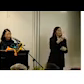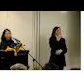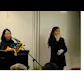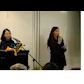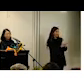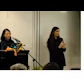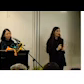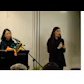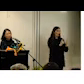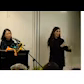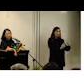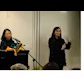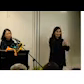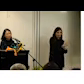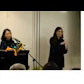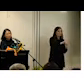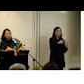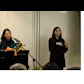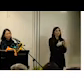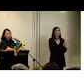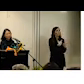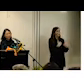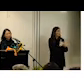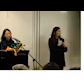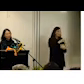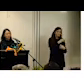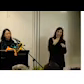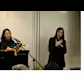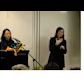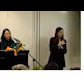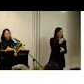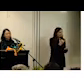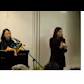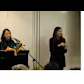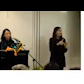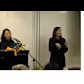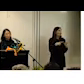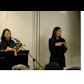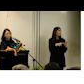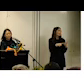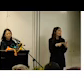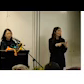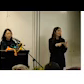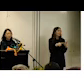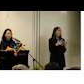They have early seizure onset. They have more drug resistance, and a significant percentage of these patients have what we